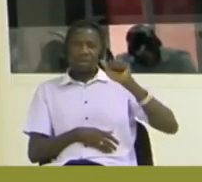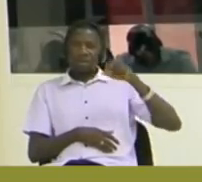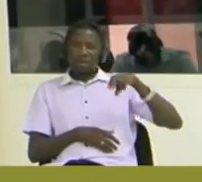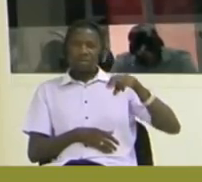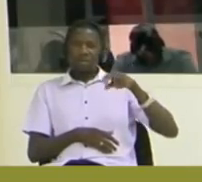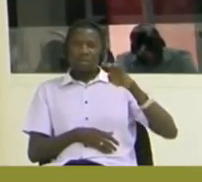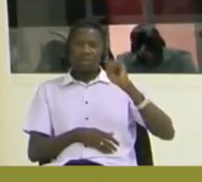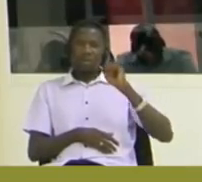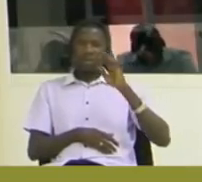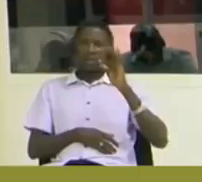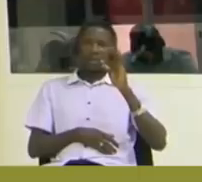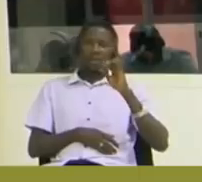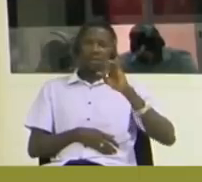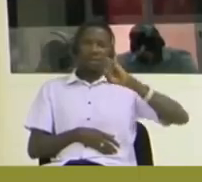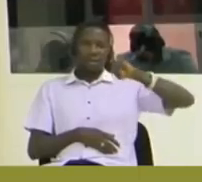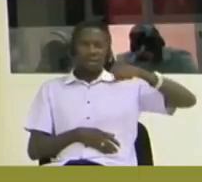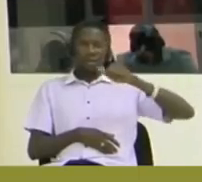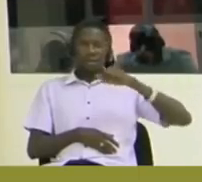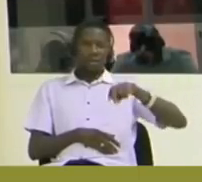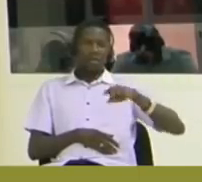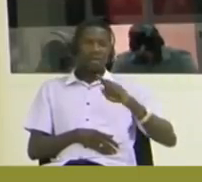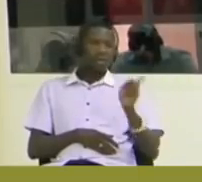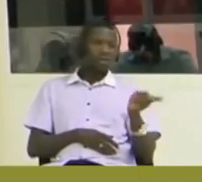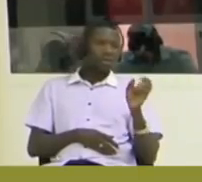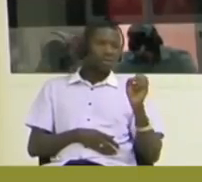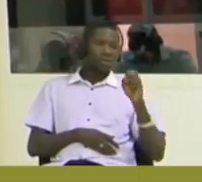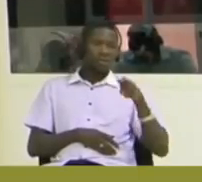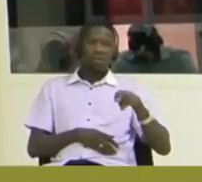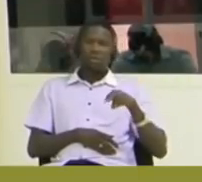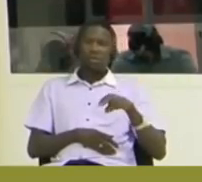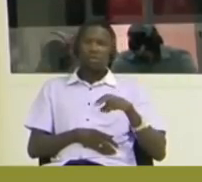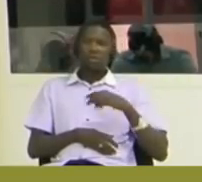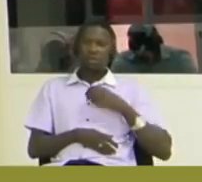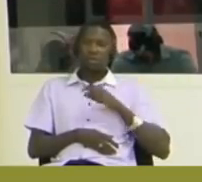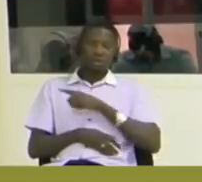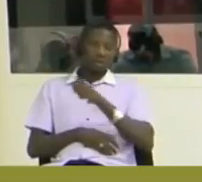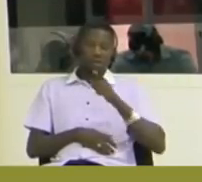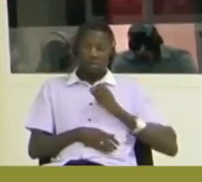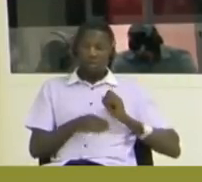said that they were sent on patrol without their weapons?